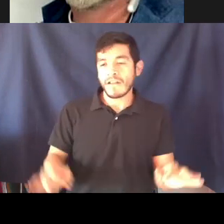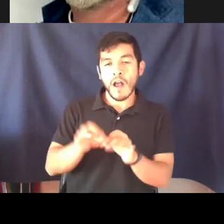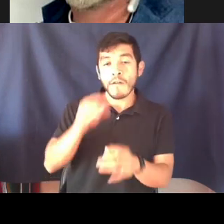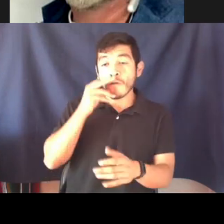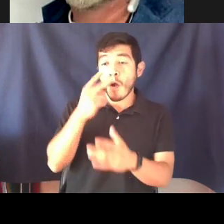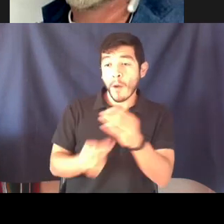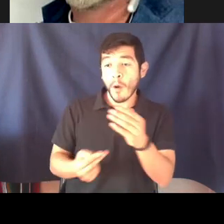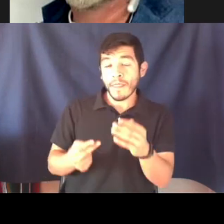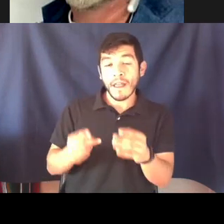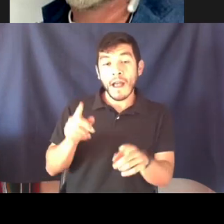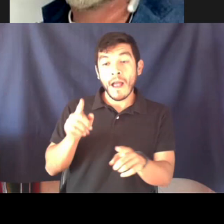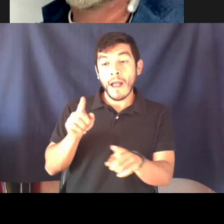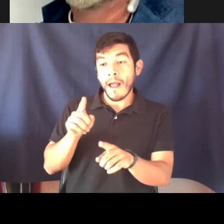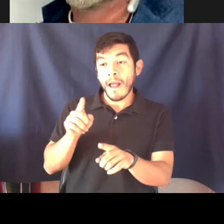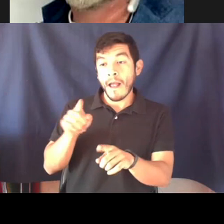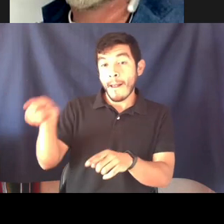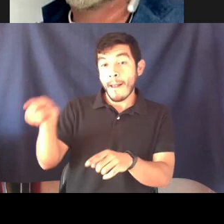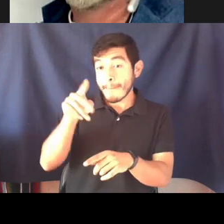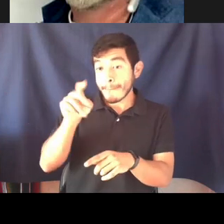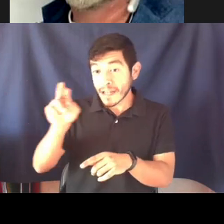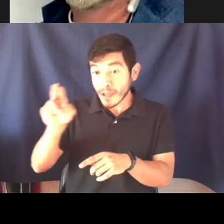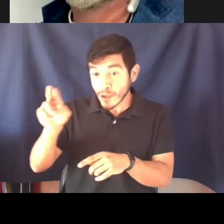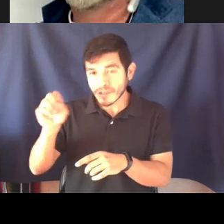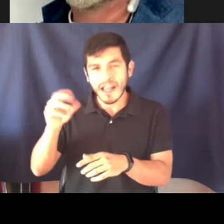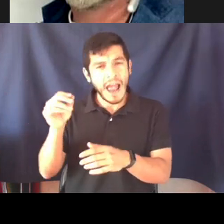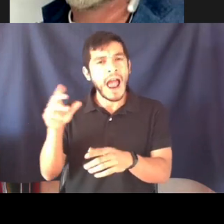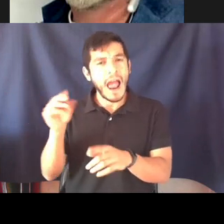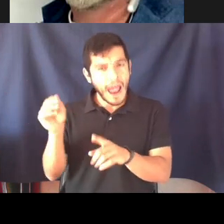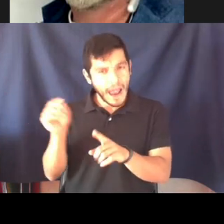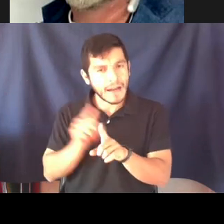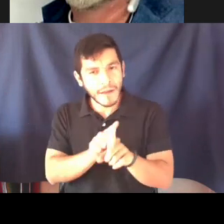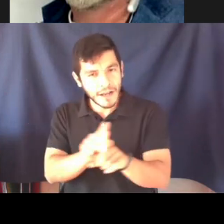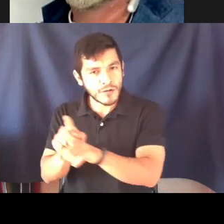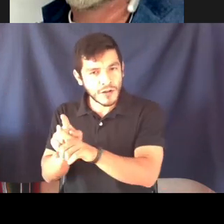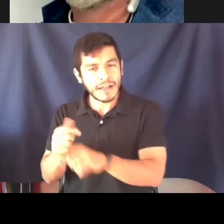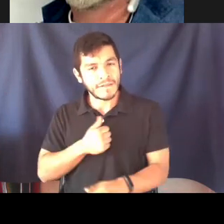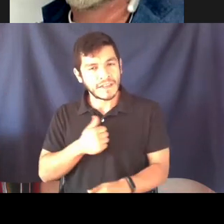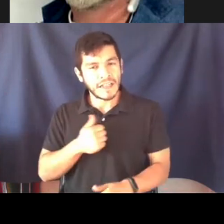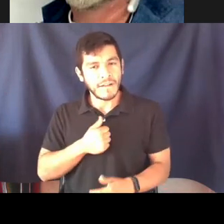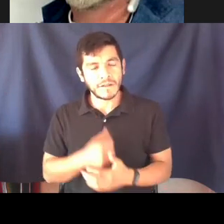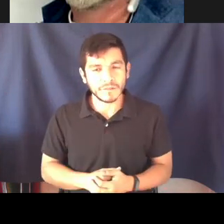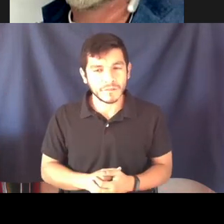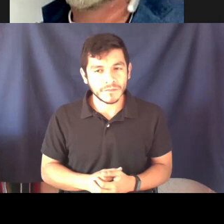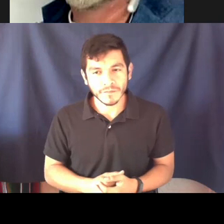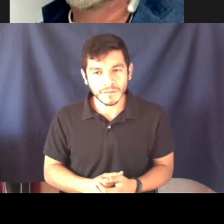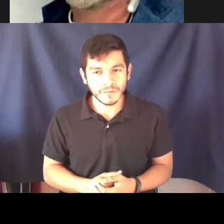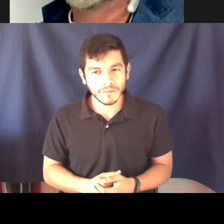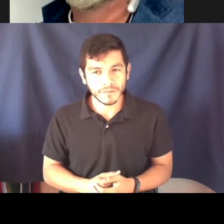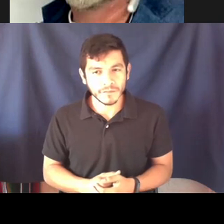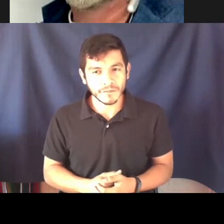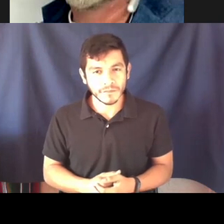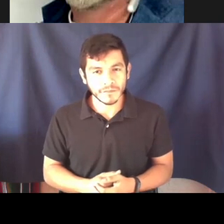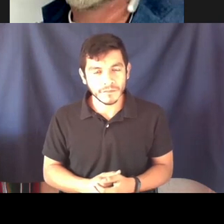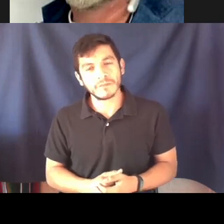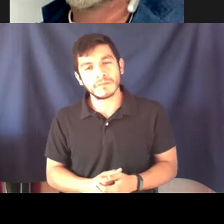older young people doing the mentoring and the younger kids getting something out of it as well. You can go to the next